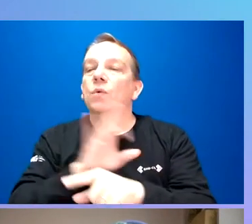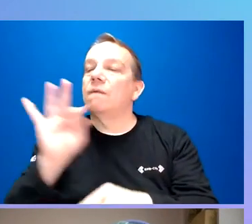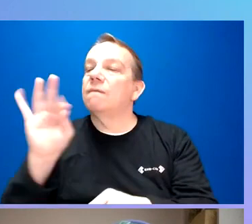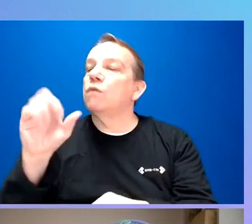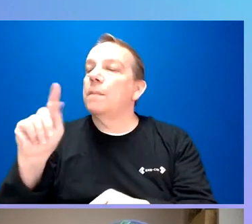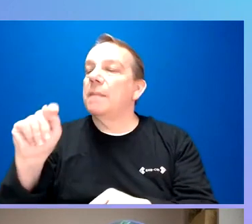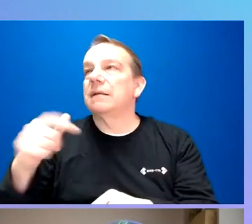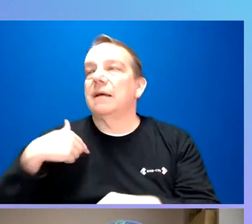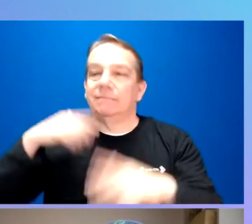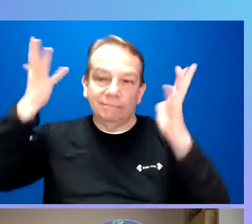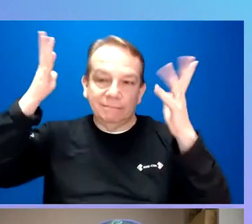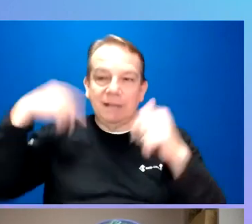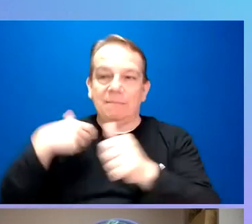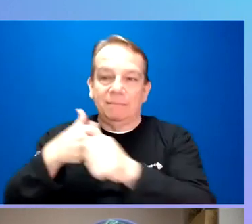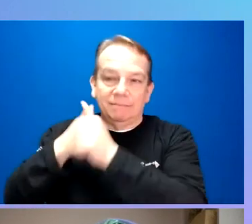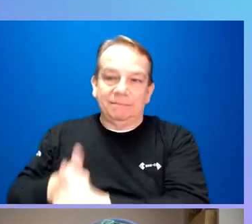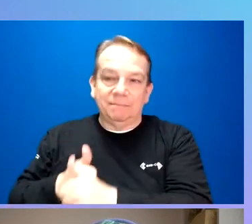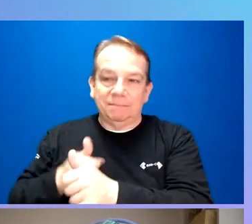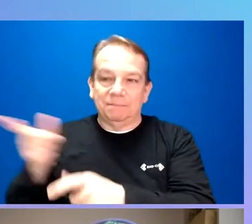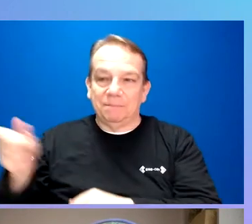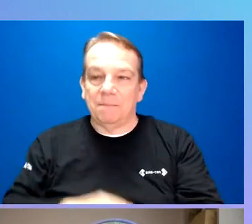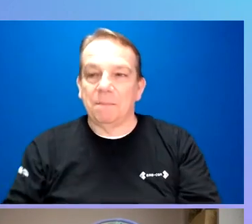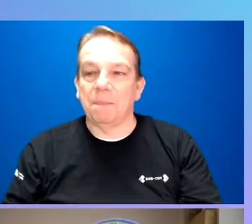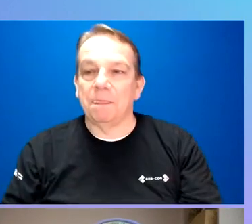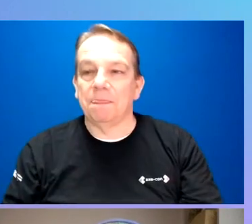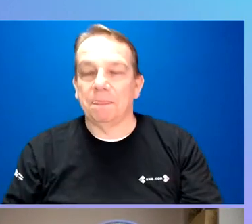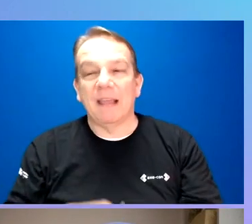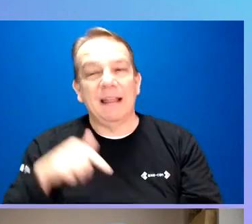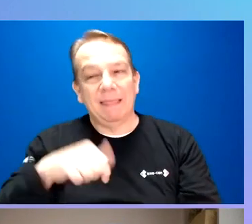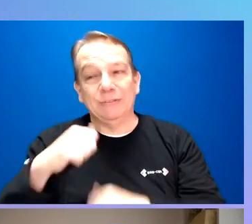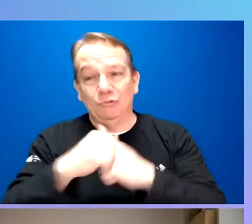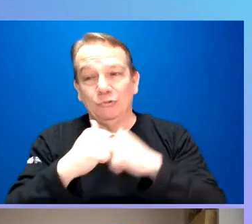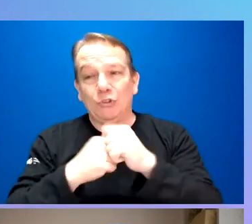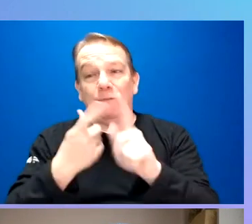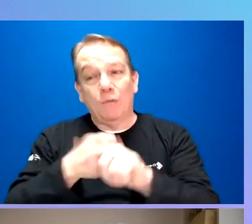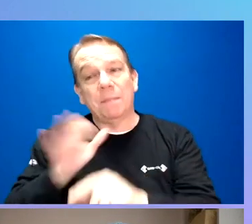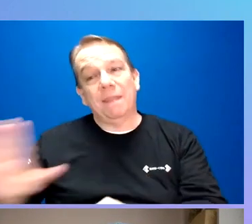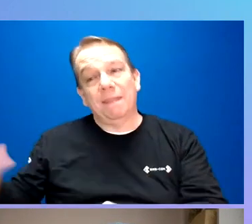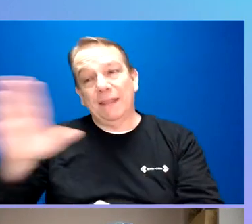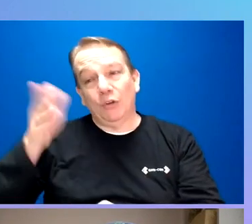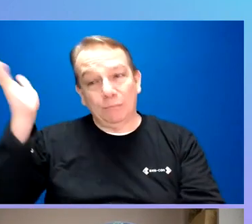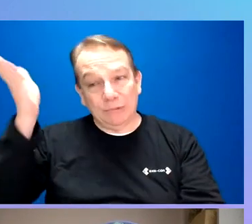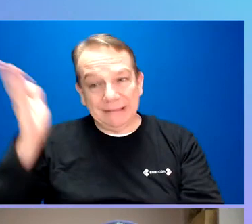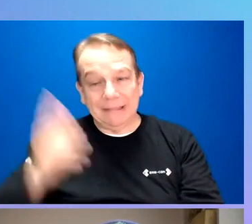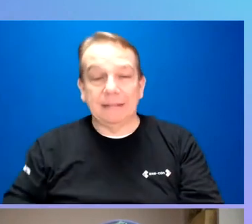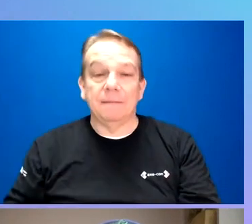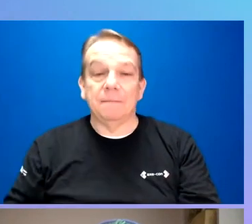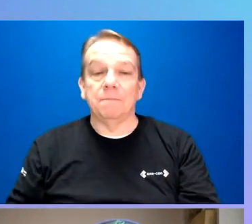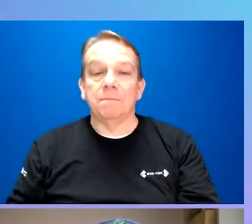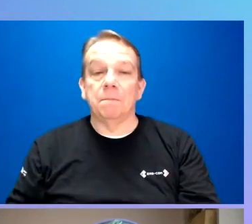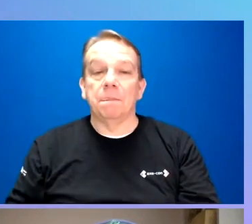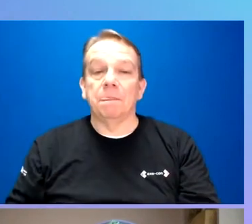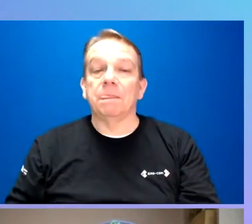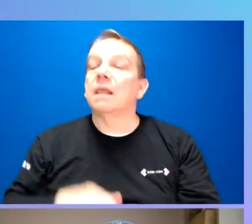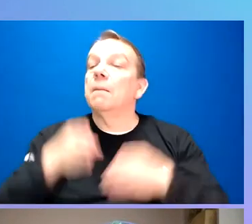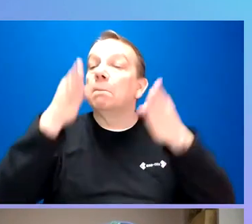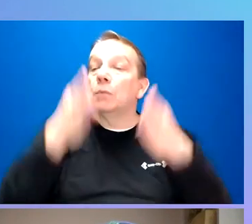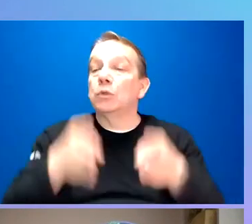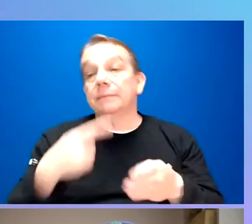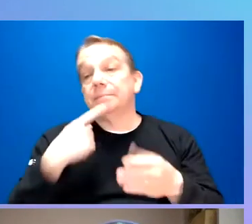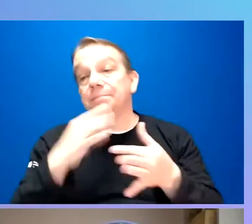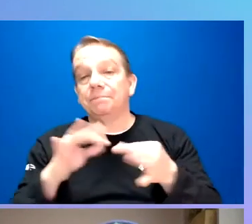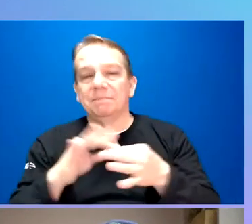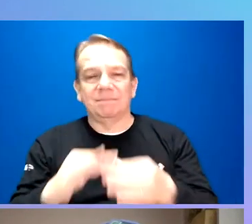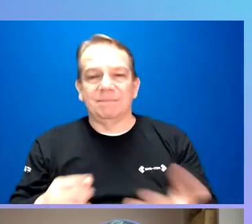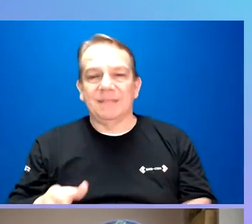shout out to them for providing a lot of the structure for this presentation. All right, so for focus not obscured, our persona quote is,